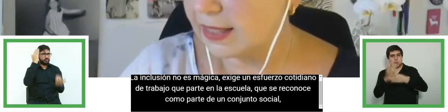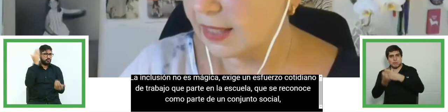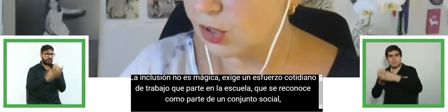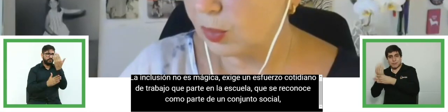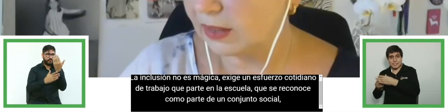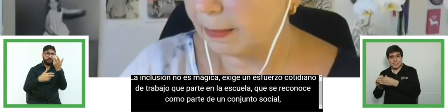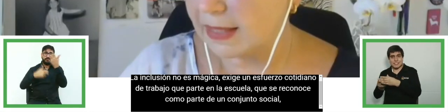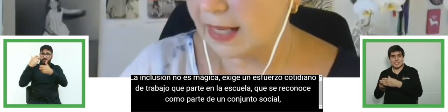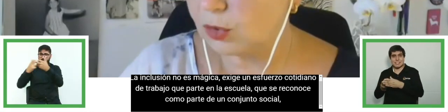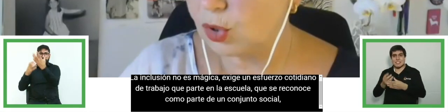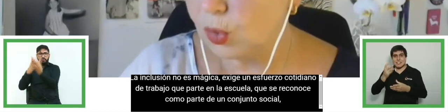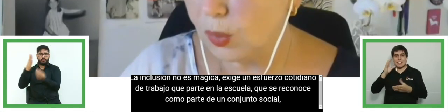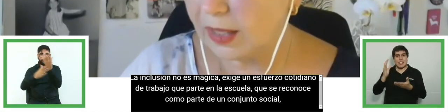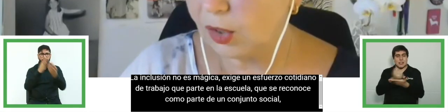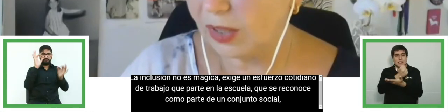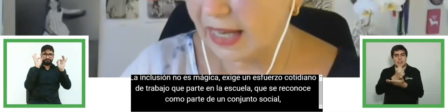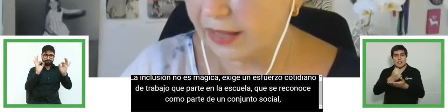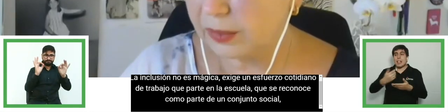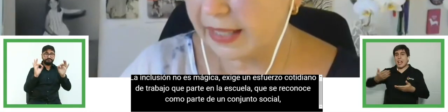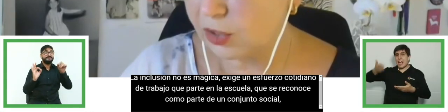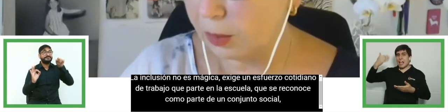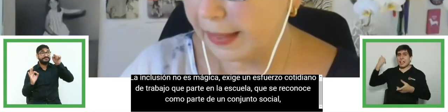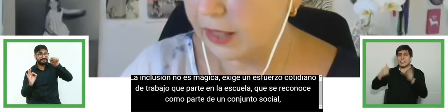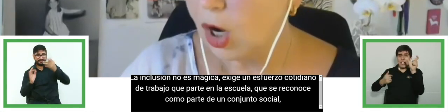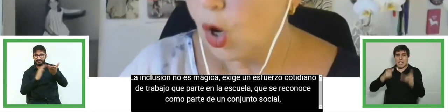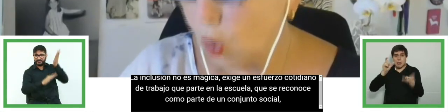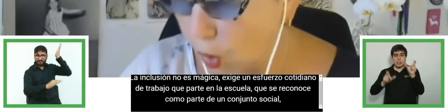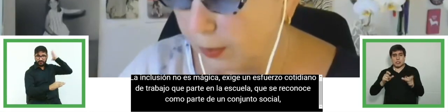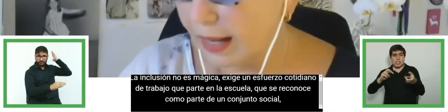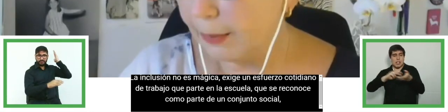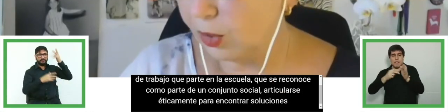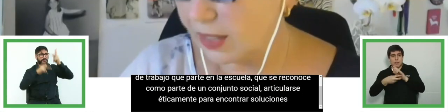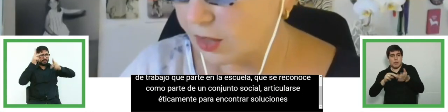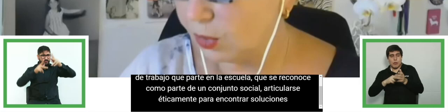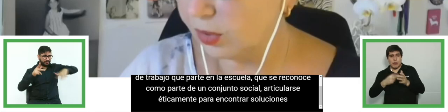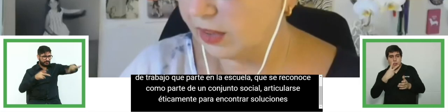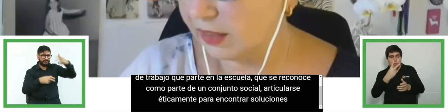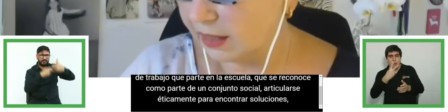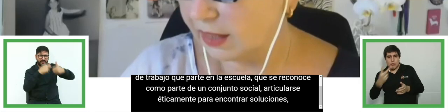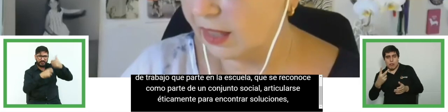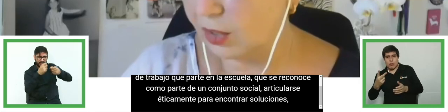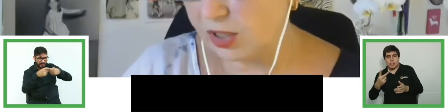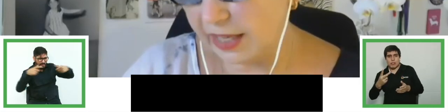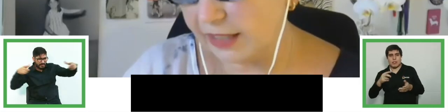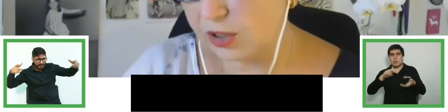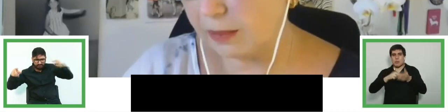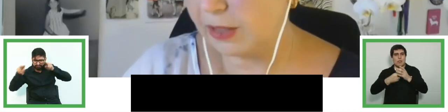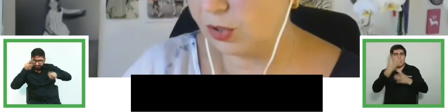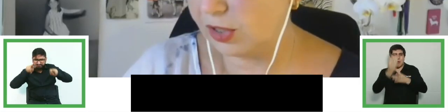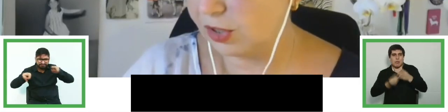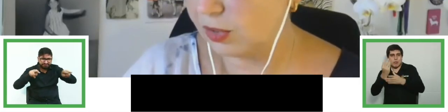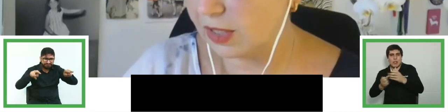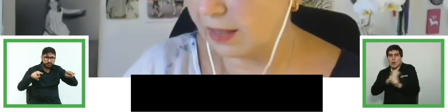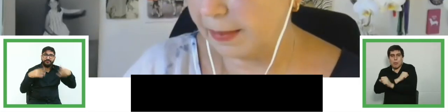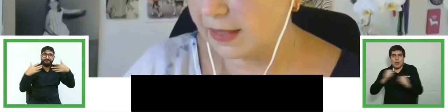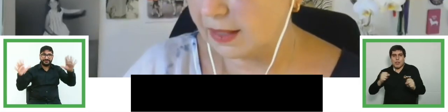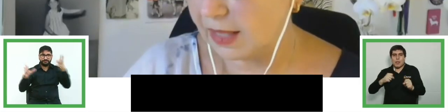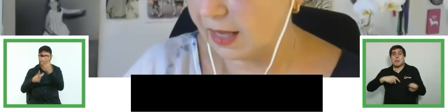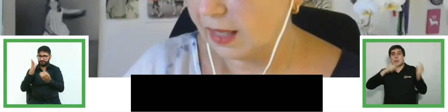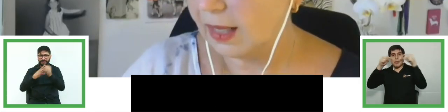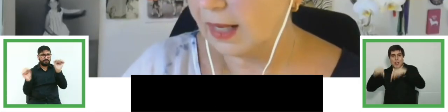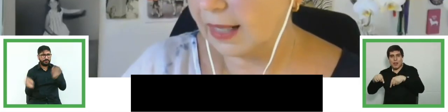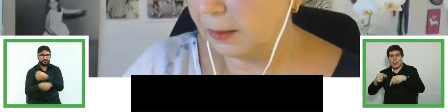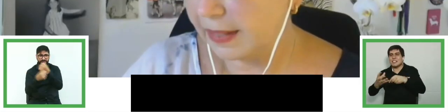never solved by their own ancestors, like the violation of the rights of people with disabilities,